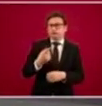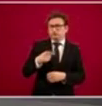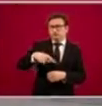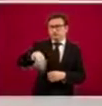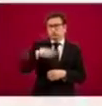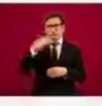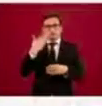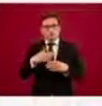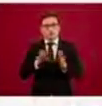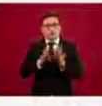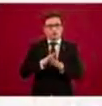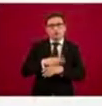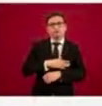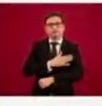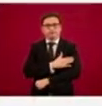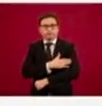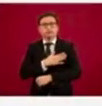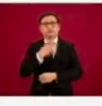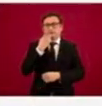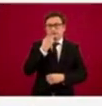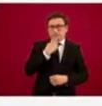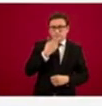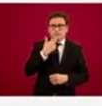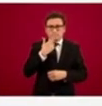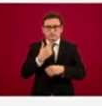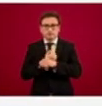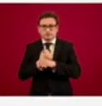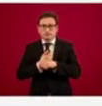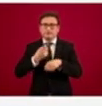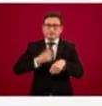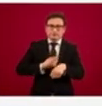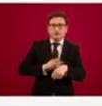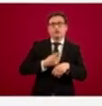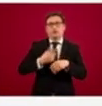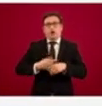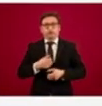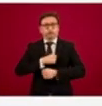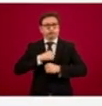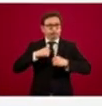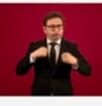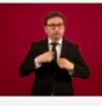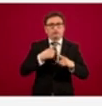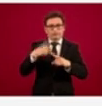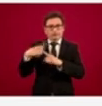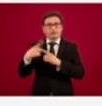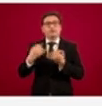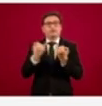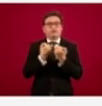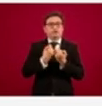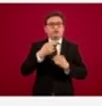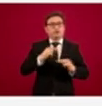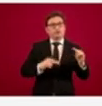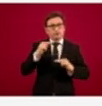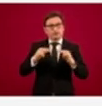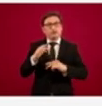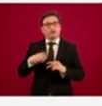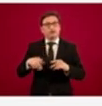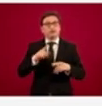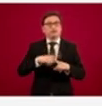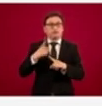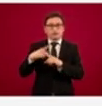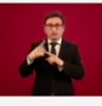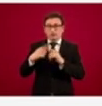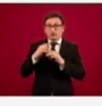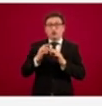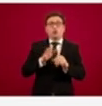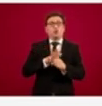the comorbidity relation for the confirmed fatalities so far. We can see the